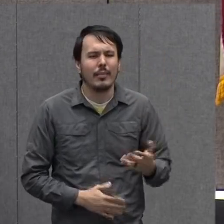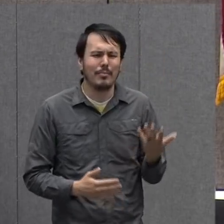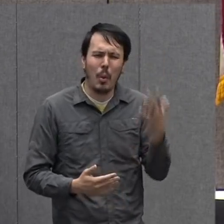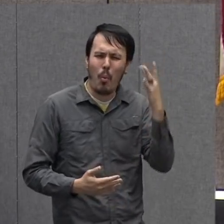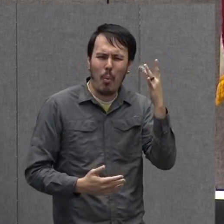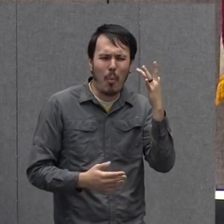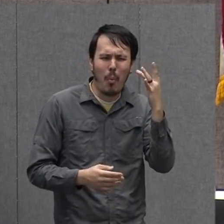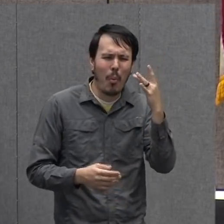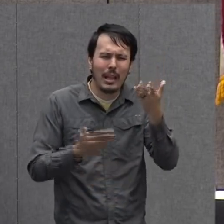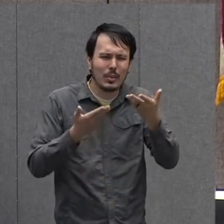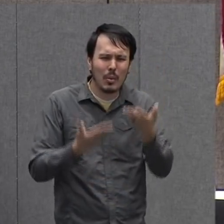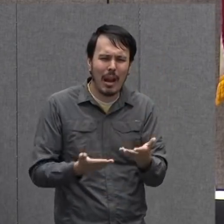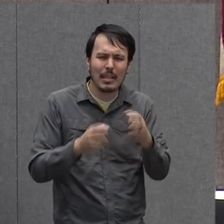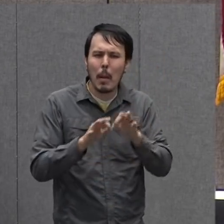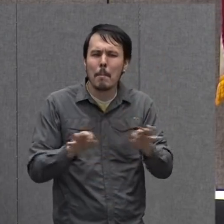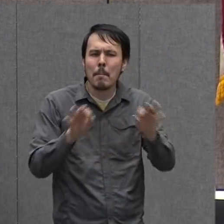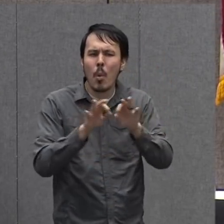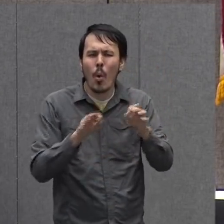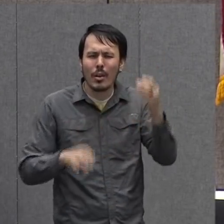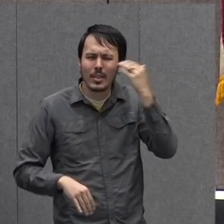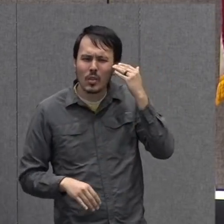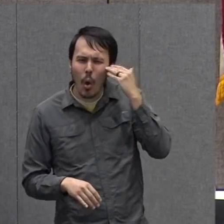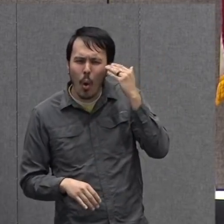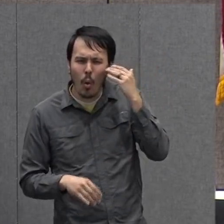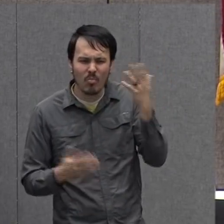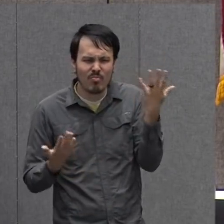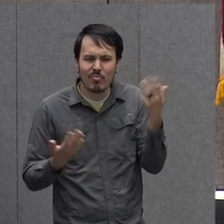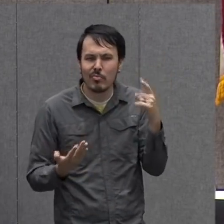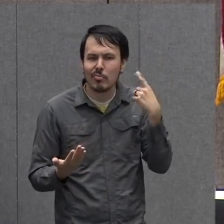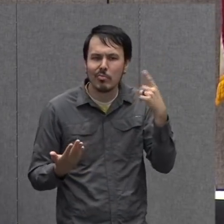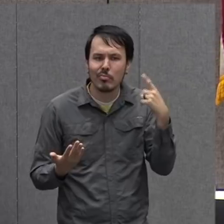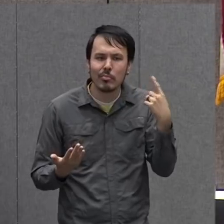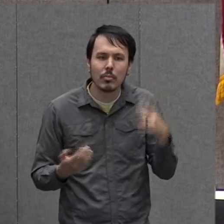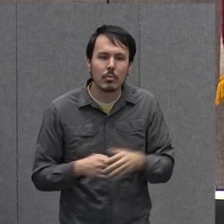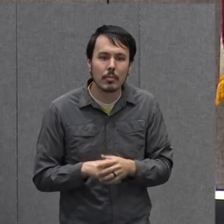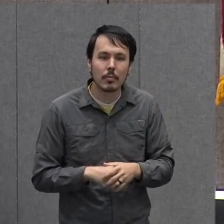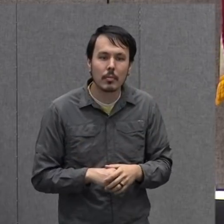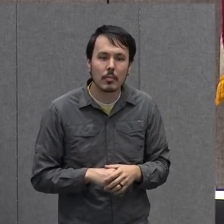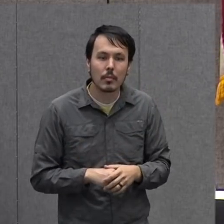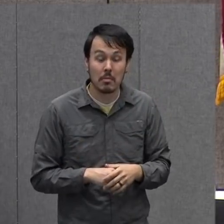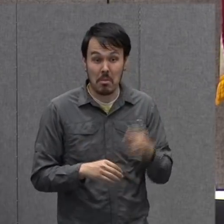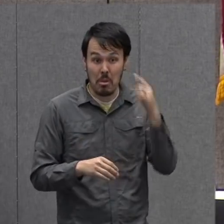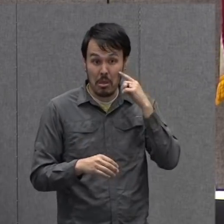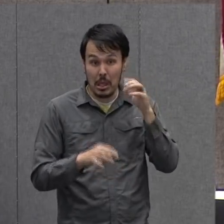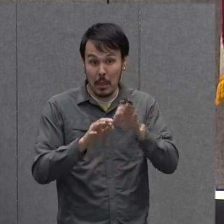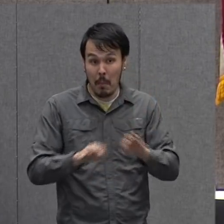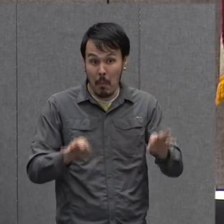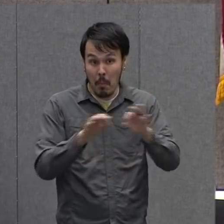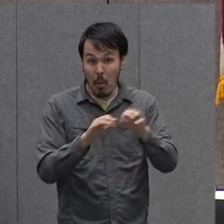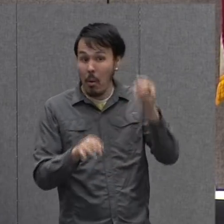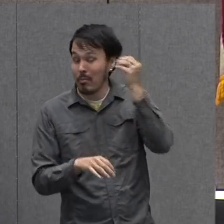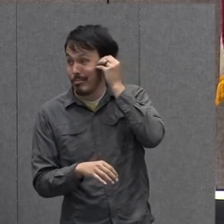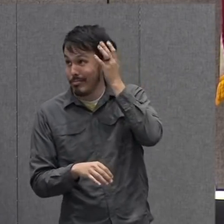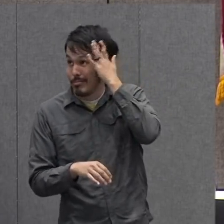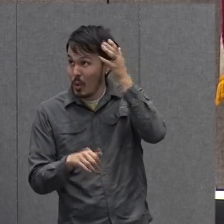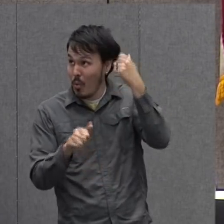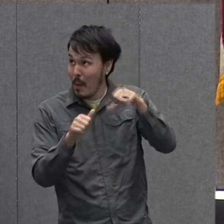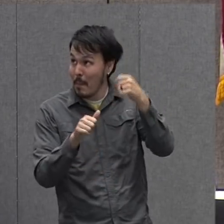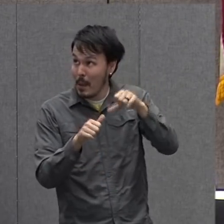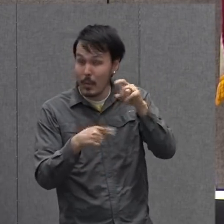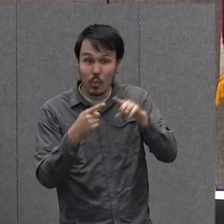Chile. What is gravity doing? It's still pulling on us. Let me turn it this way. Maybe you could see it better